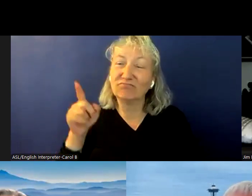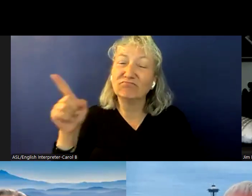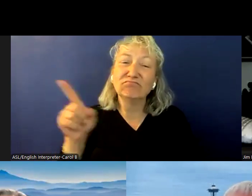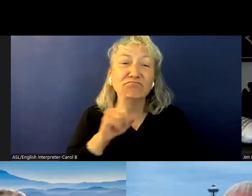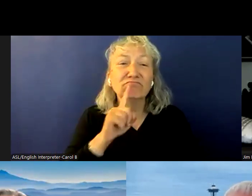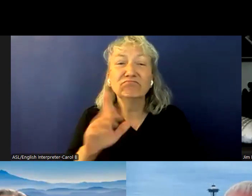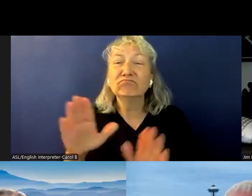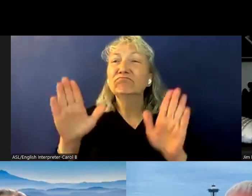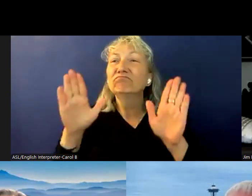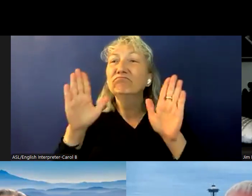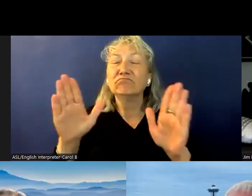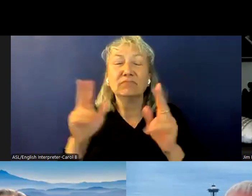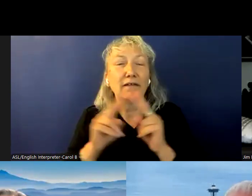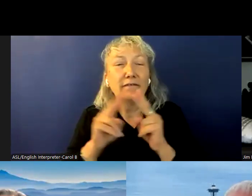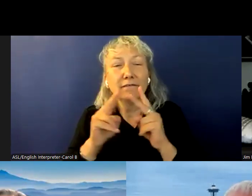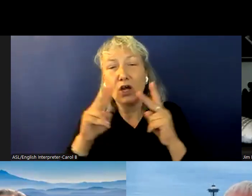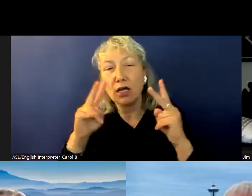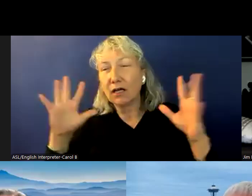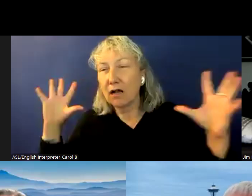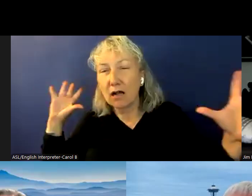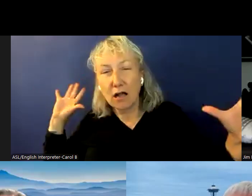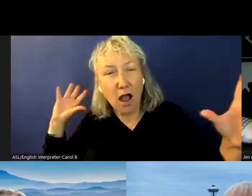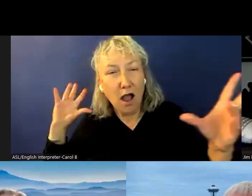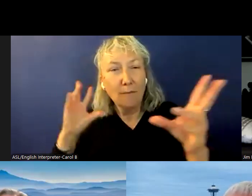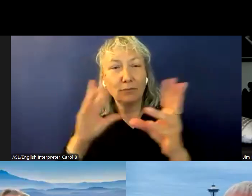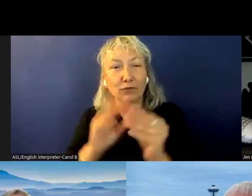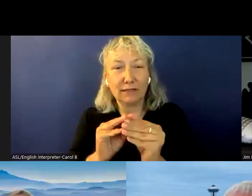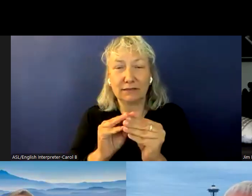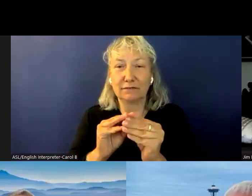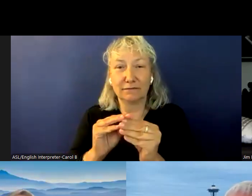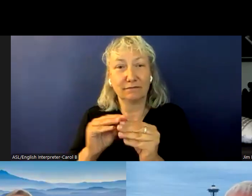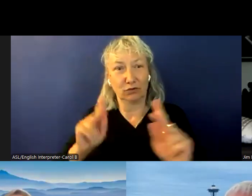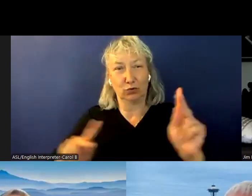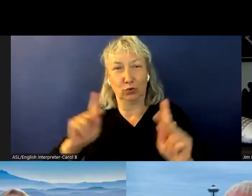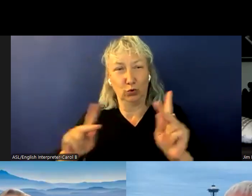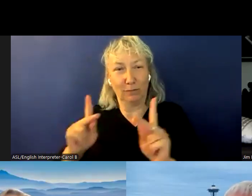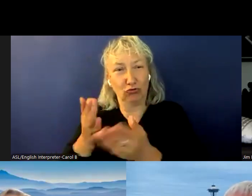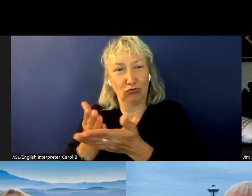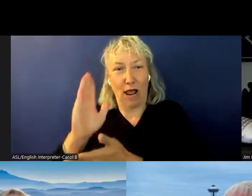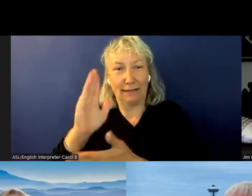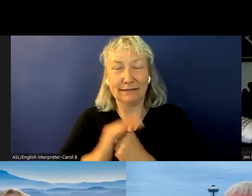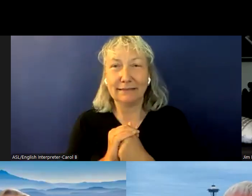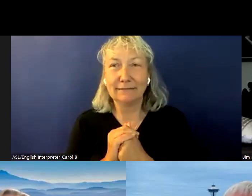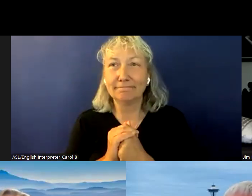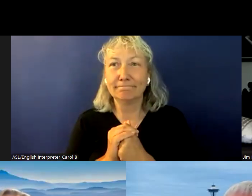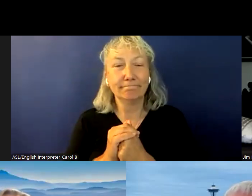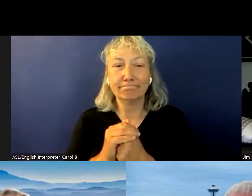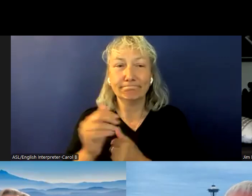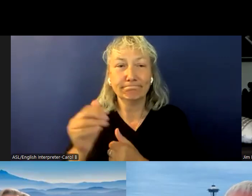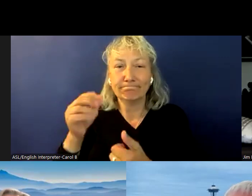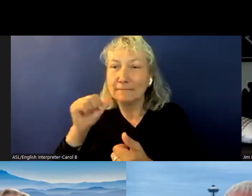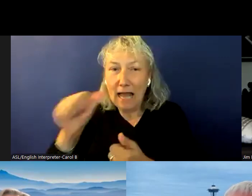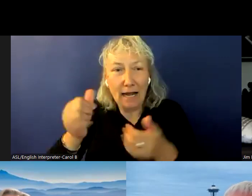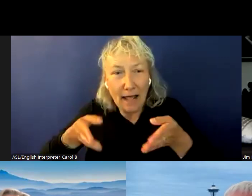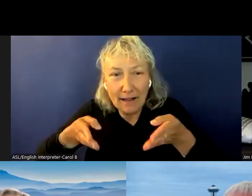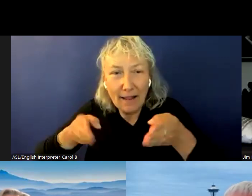most comprehensive human rights pieces of legislation. It prohibited discrimination